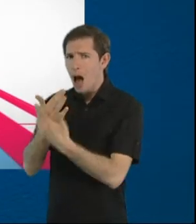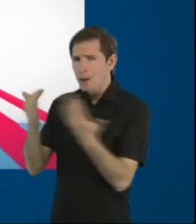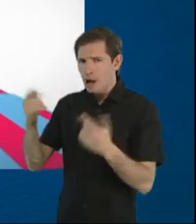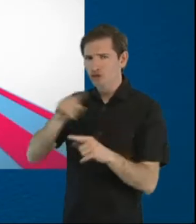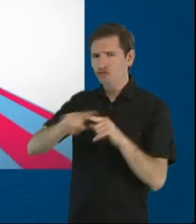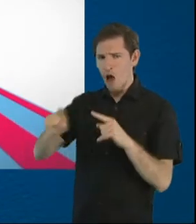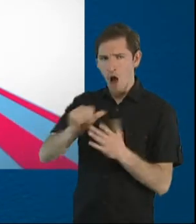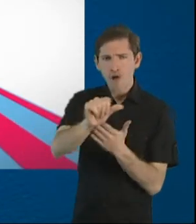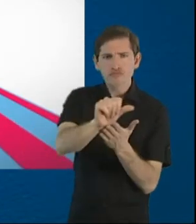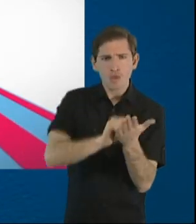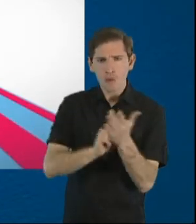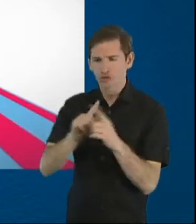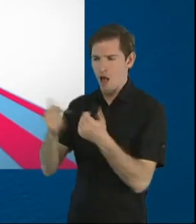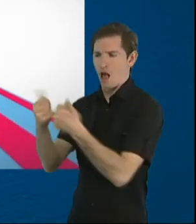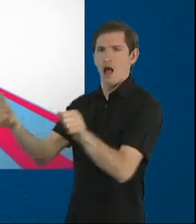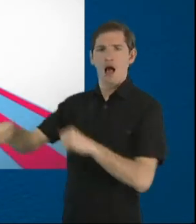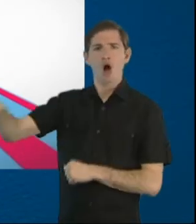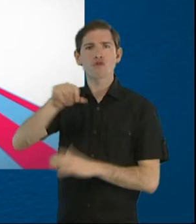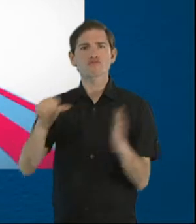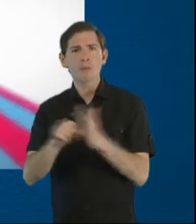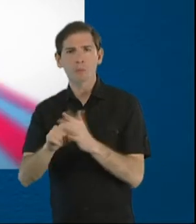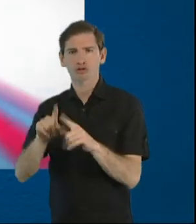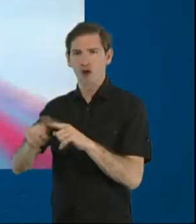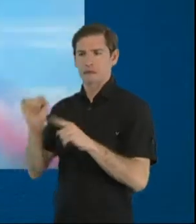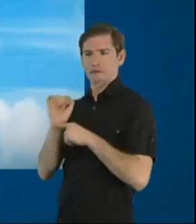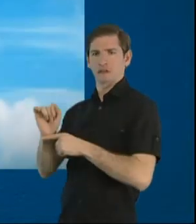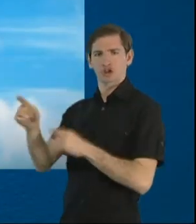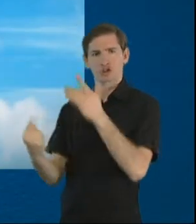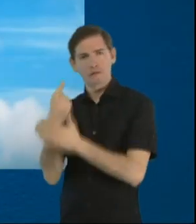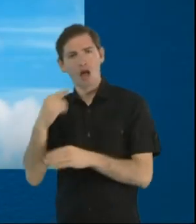lead to young people offending, helping to keep them on the straight and narrow.